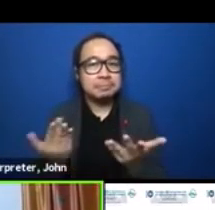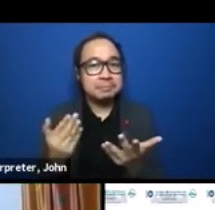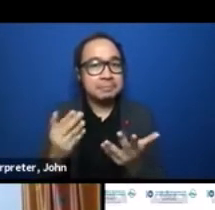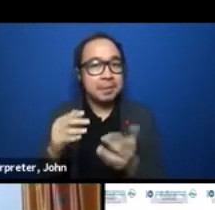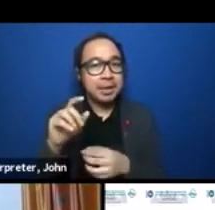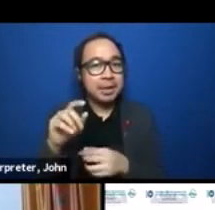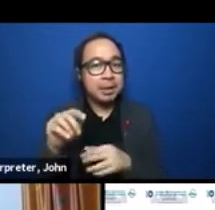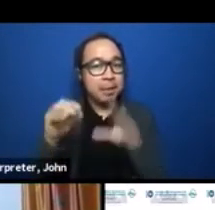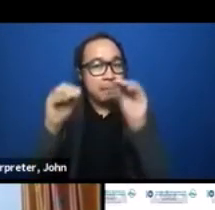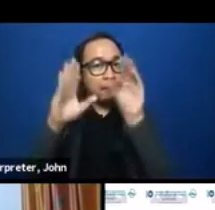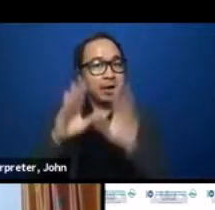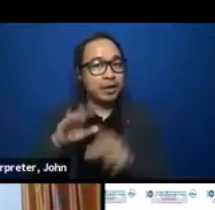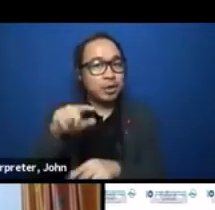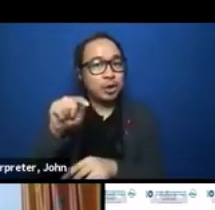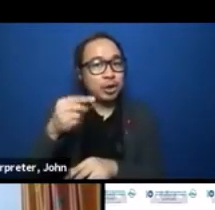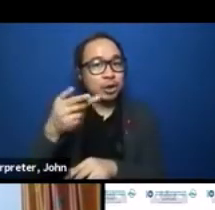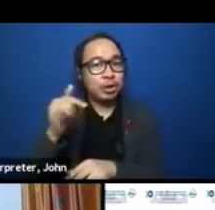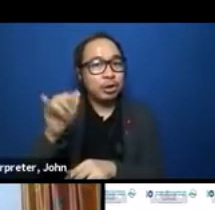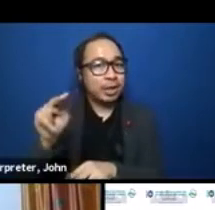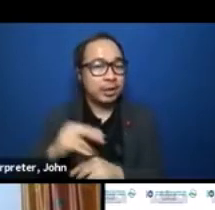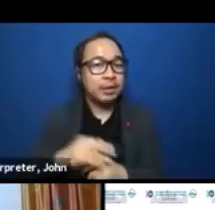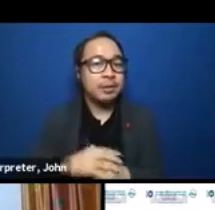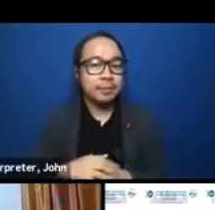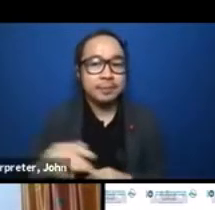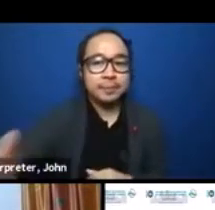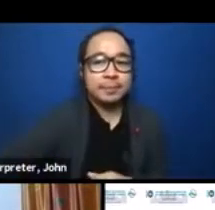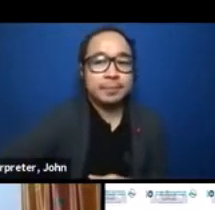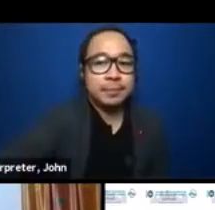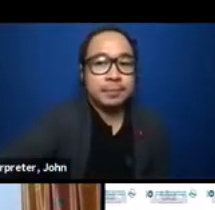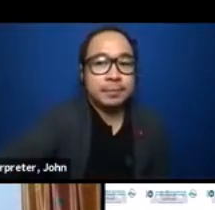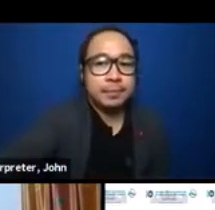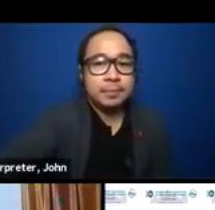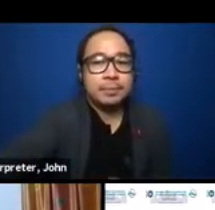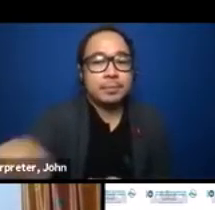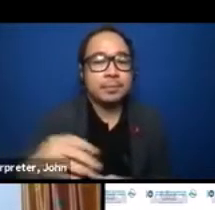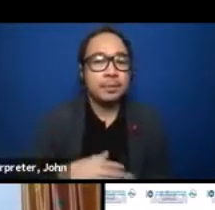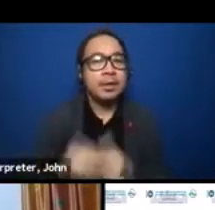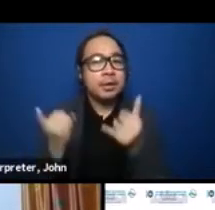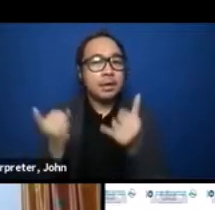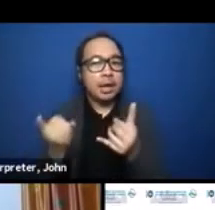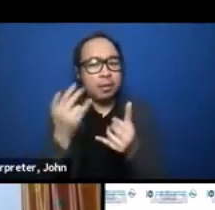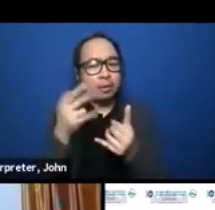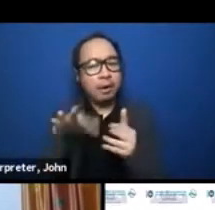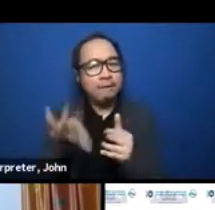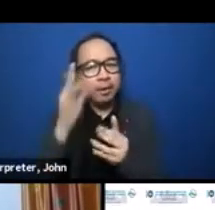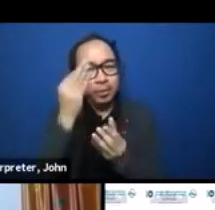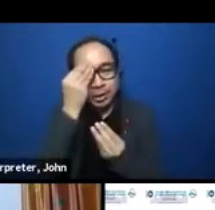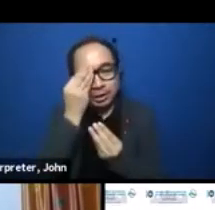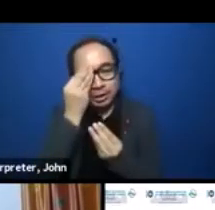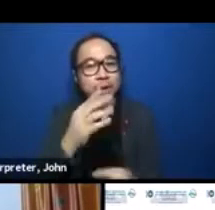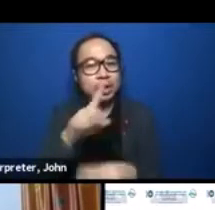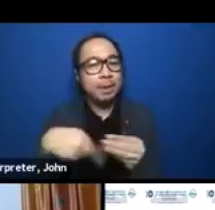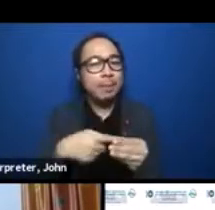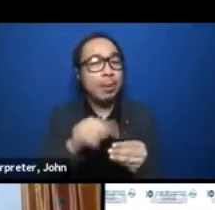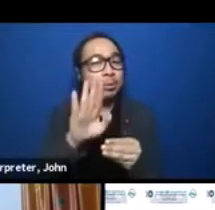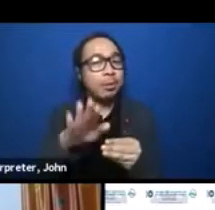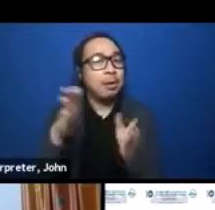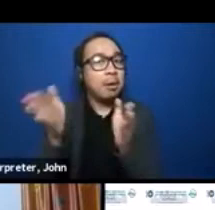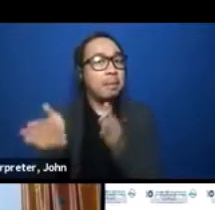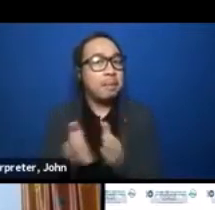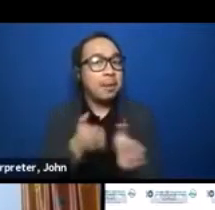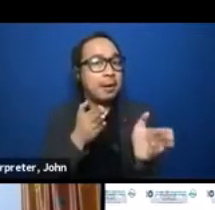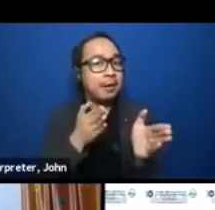Me? Yeah, I saw that kind of information on the such initiative in the